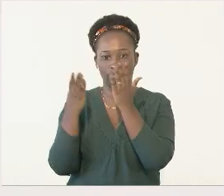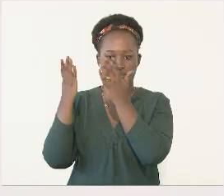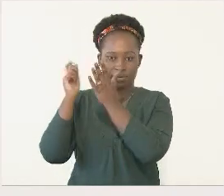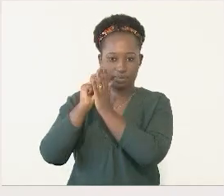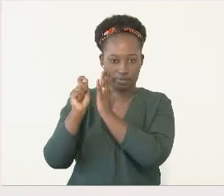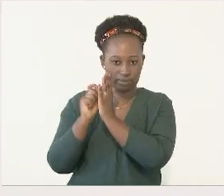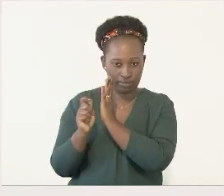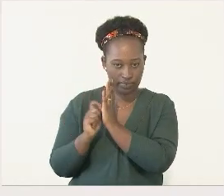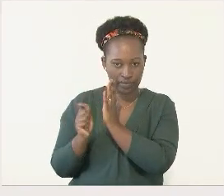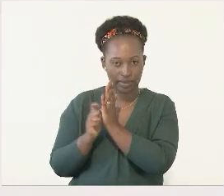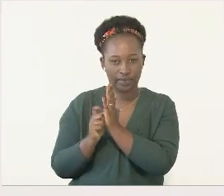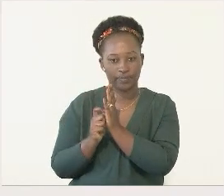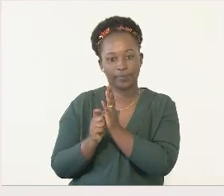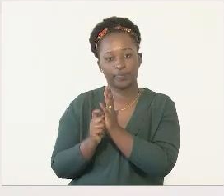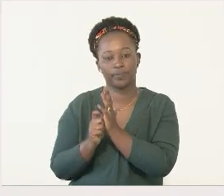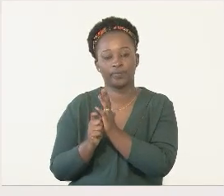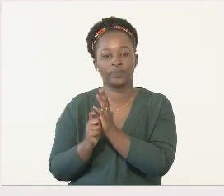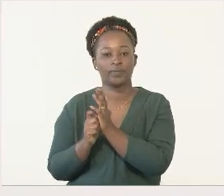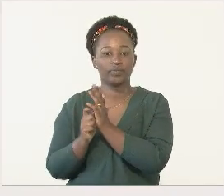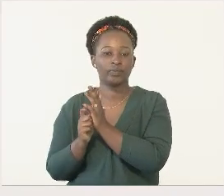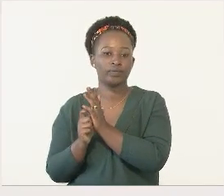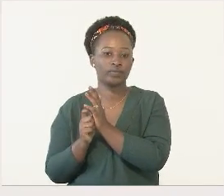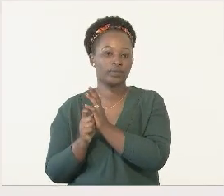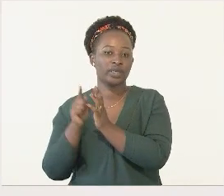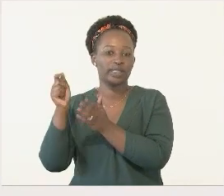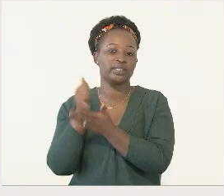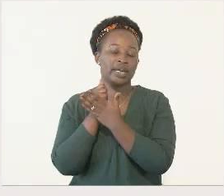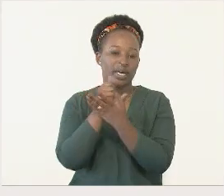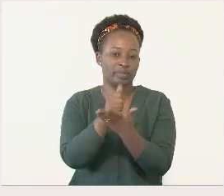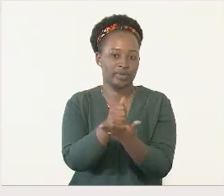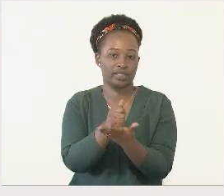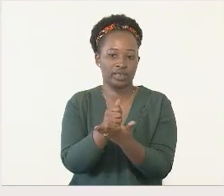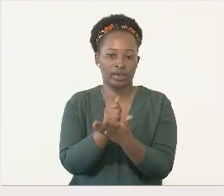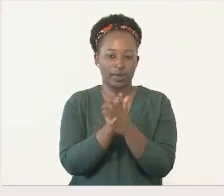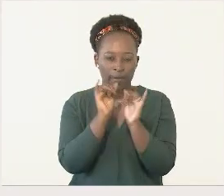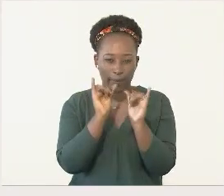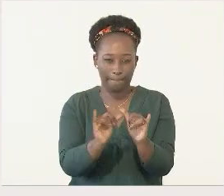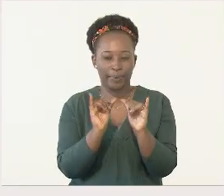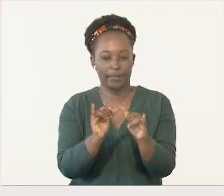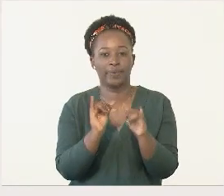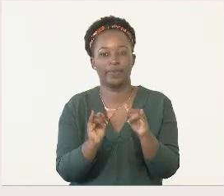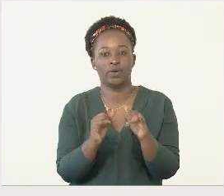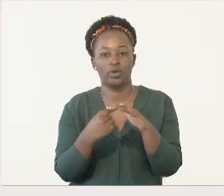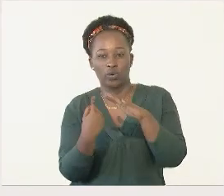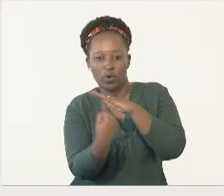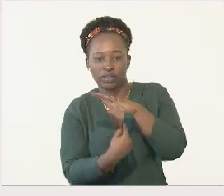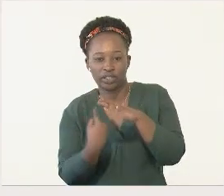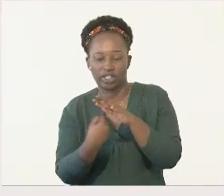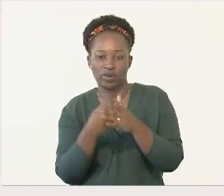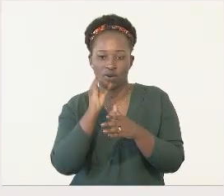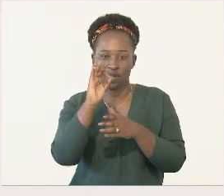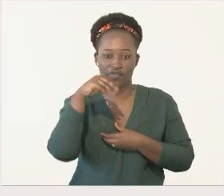the kidney, as well as the pancreas, which helps to maintain a constant conditions of